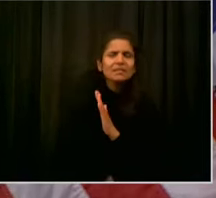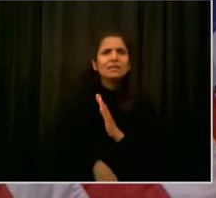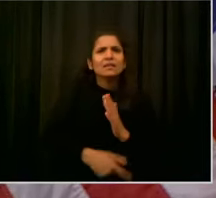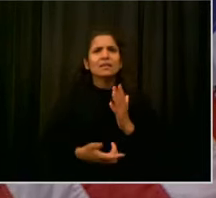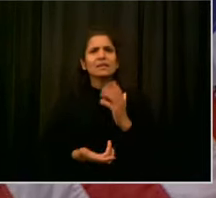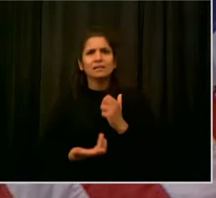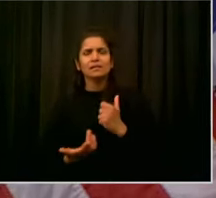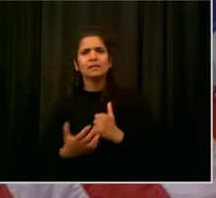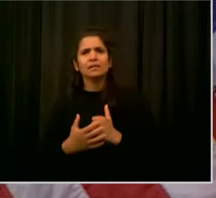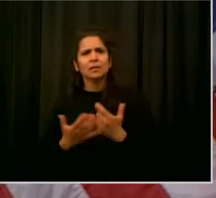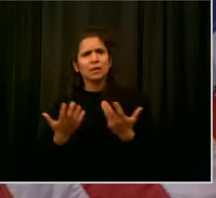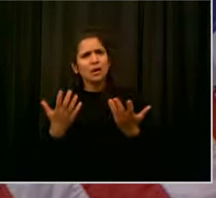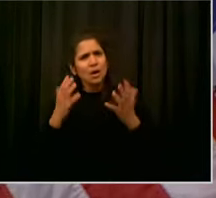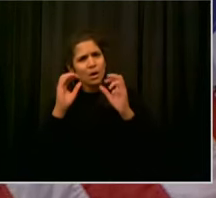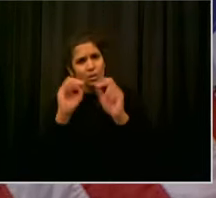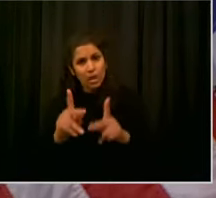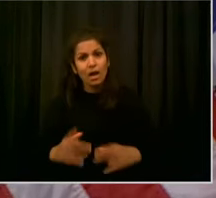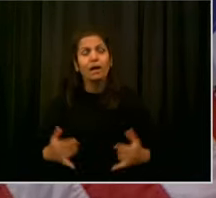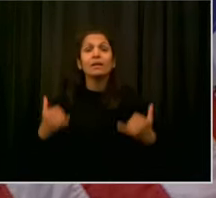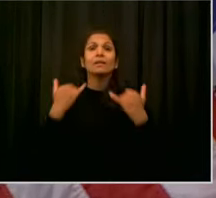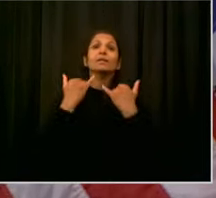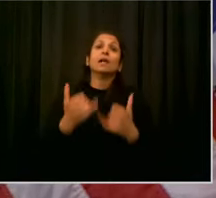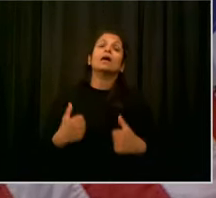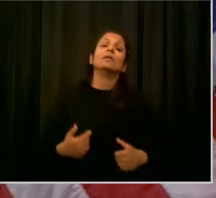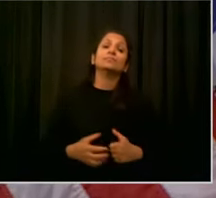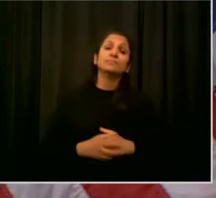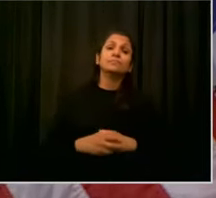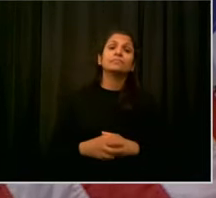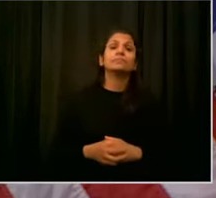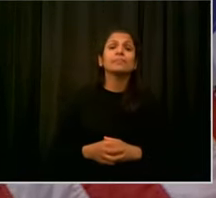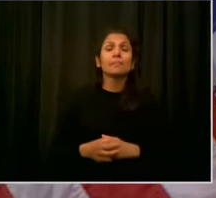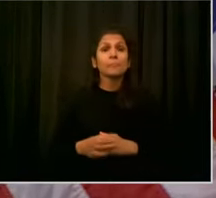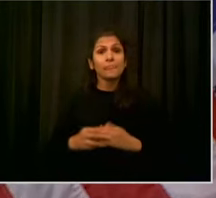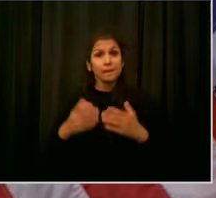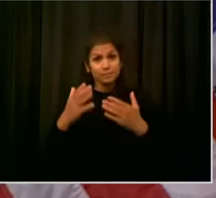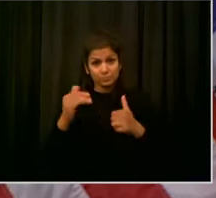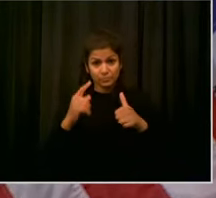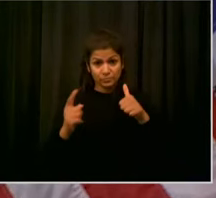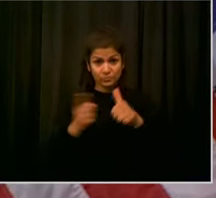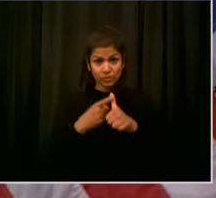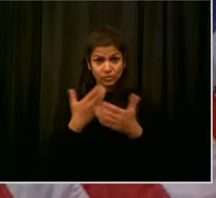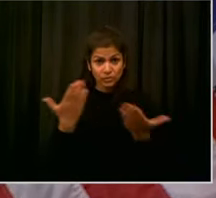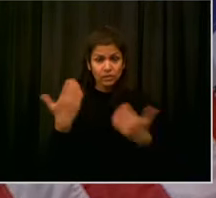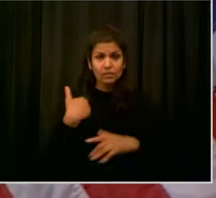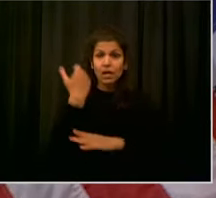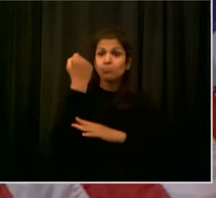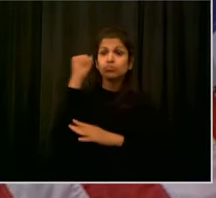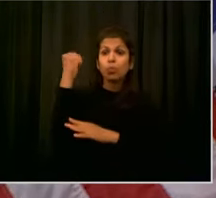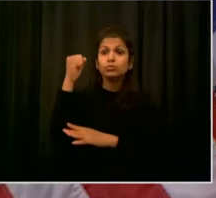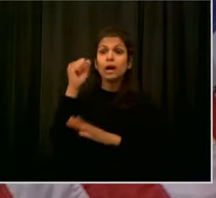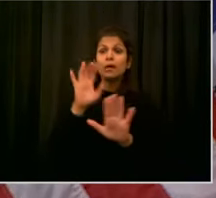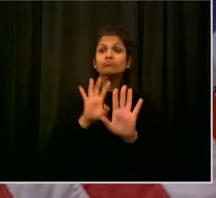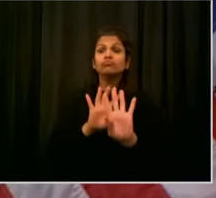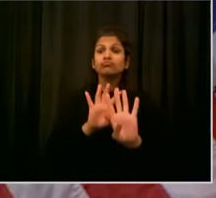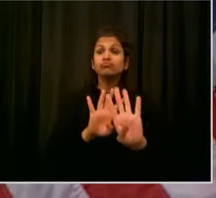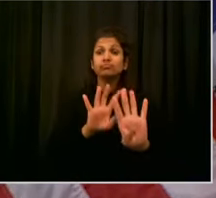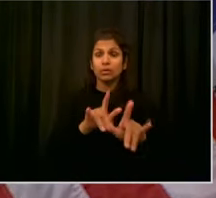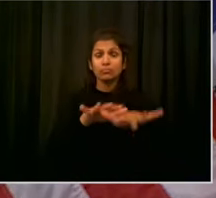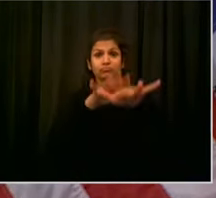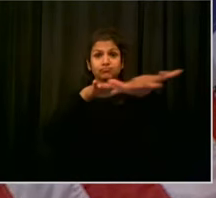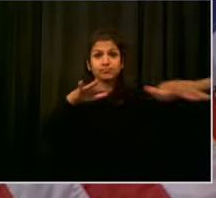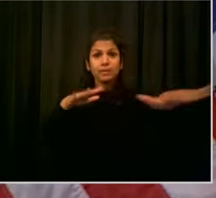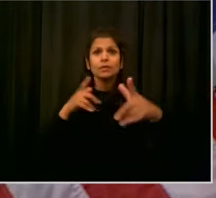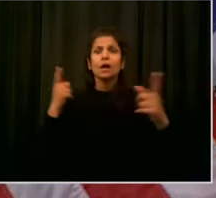beginning, it didn't even need to be said, because the commissioner was abundantly clear. He wanted to